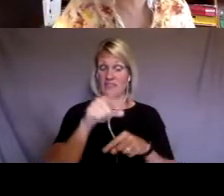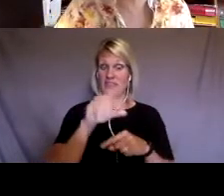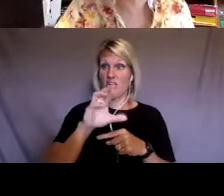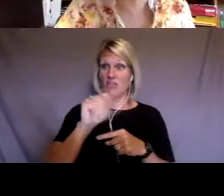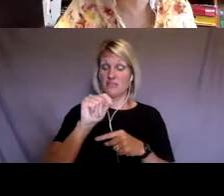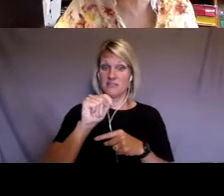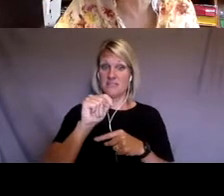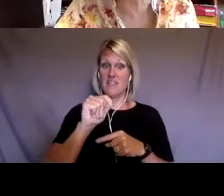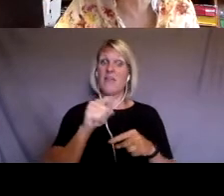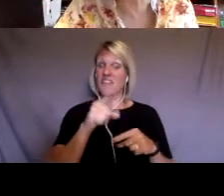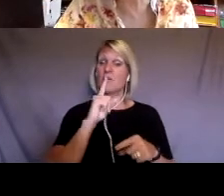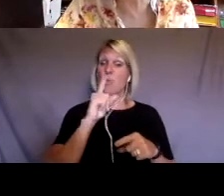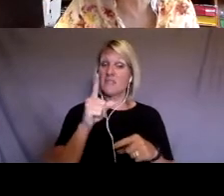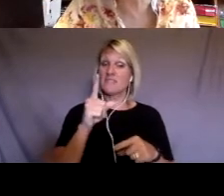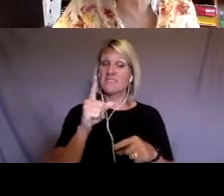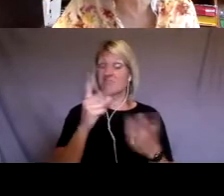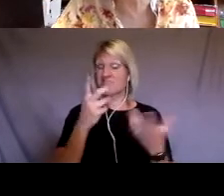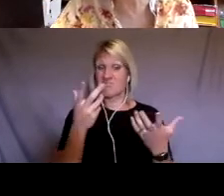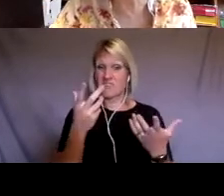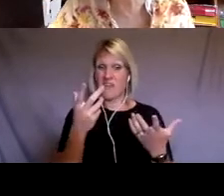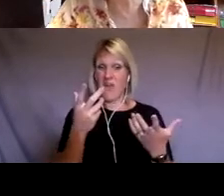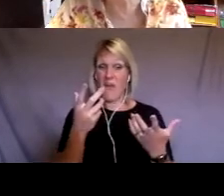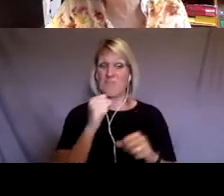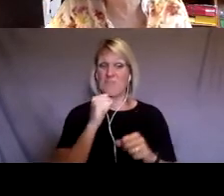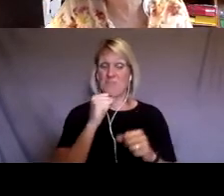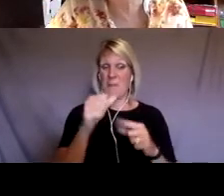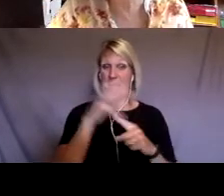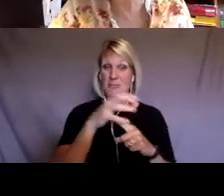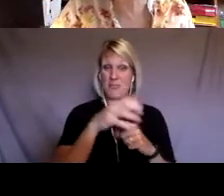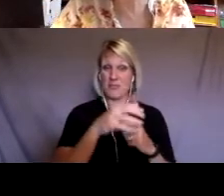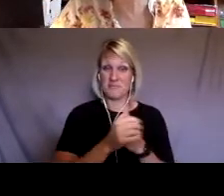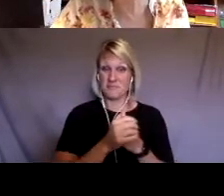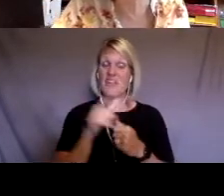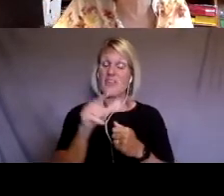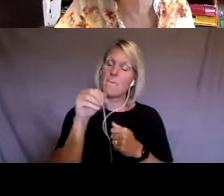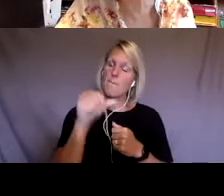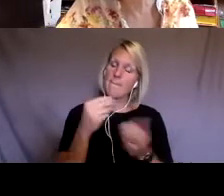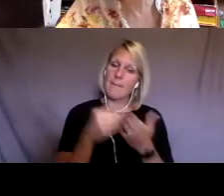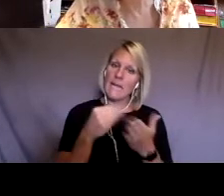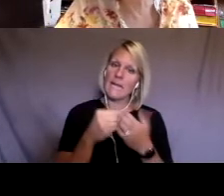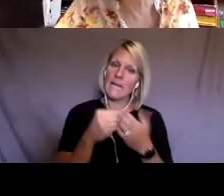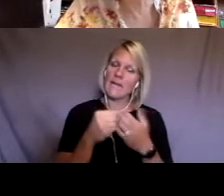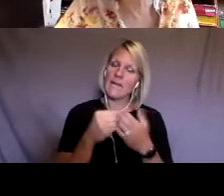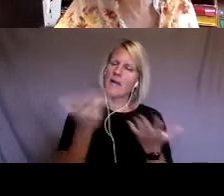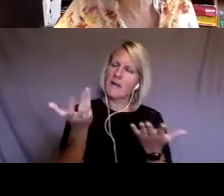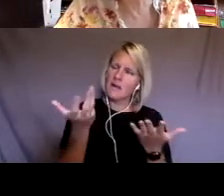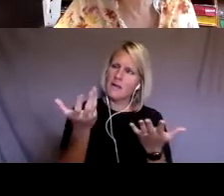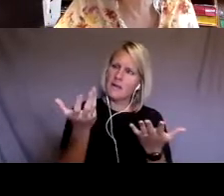to be extremely unpopular by street vendors. They had to pay money. They had to be on these